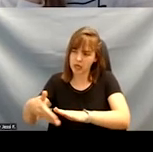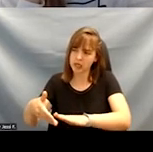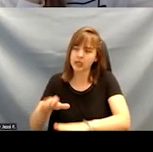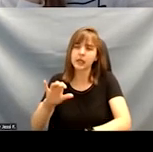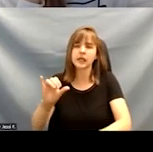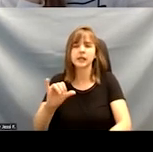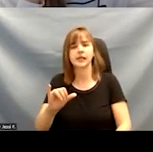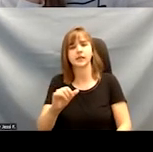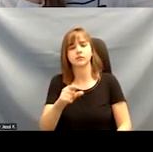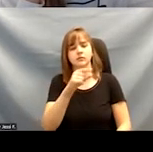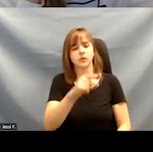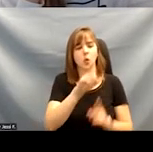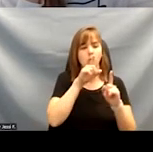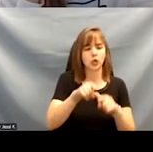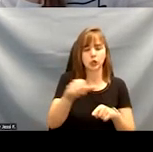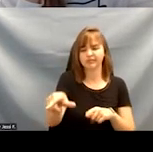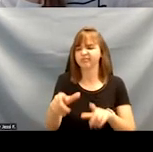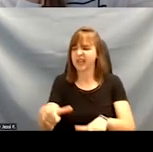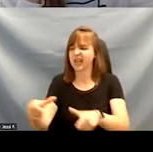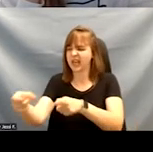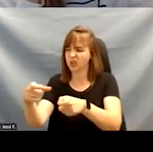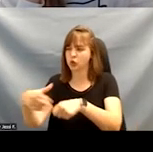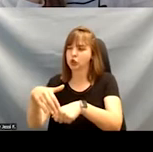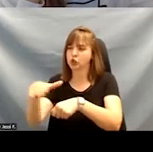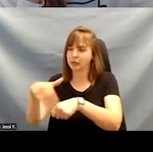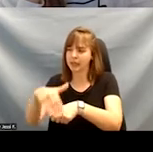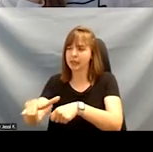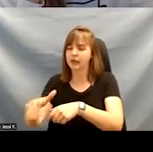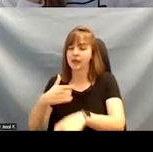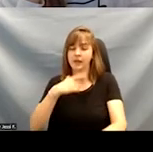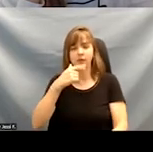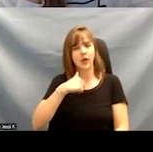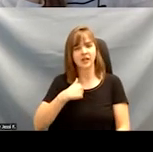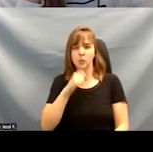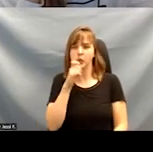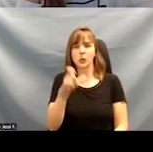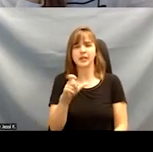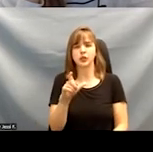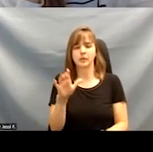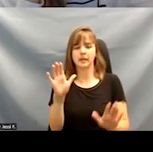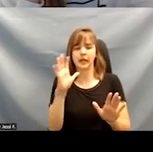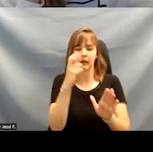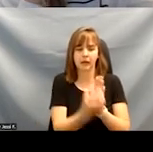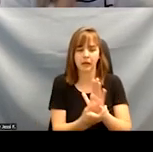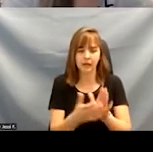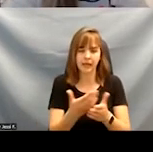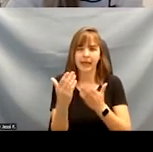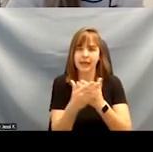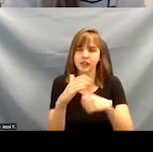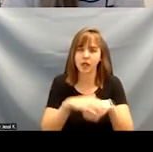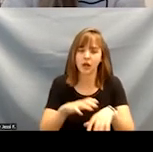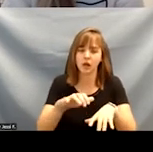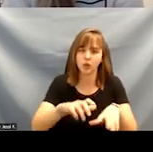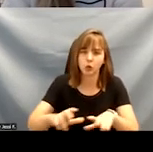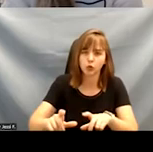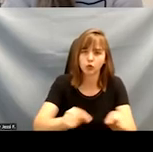party distributor doing our shipping and, you know, all that stuff, and not having to really think about it, that would be great. And then we also have a